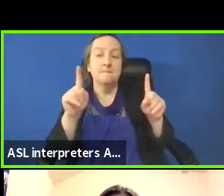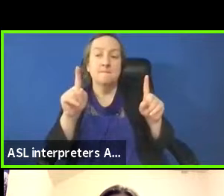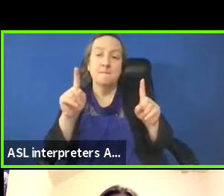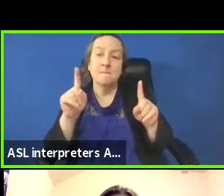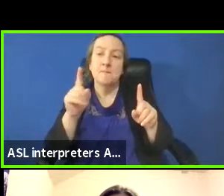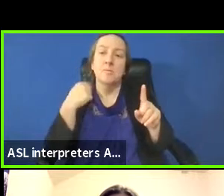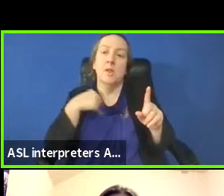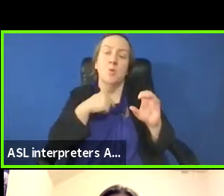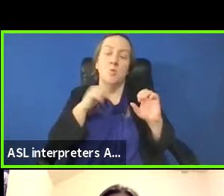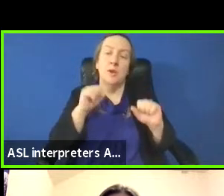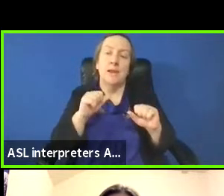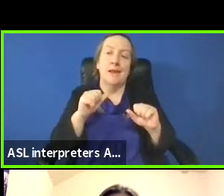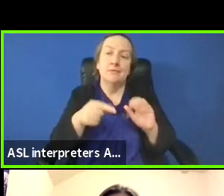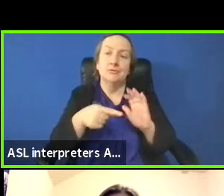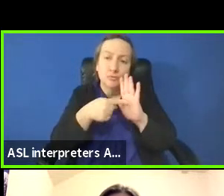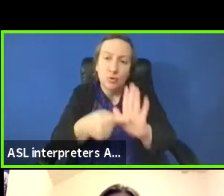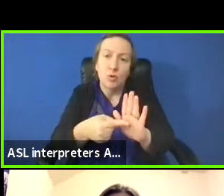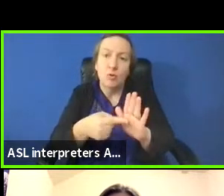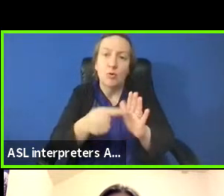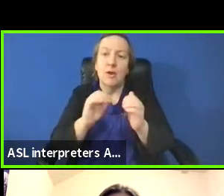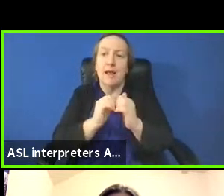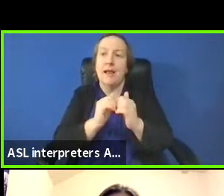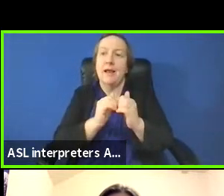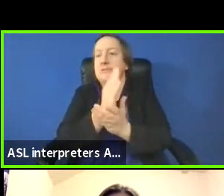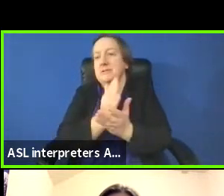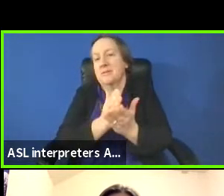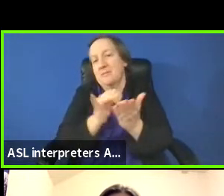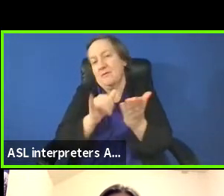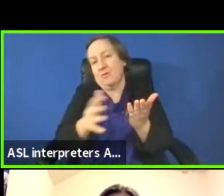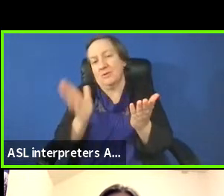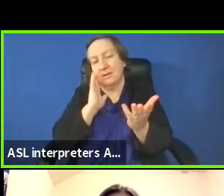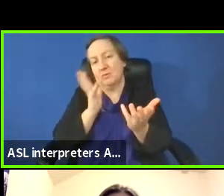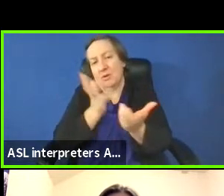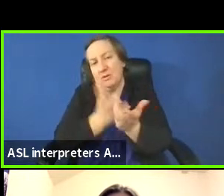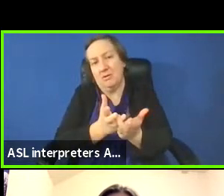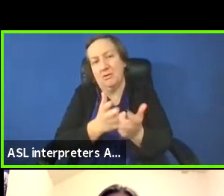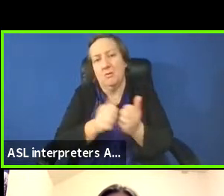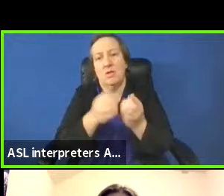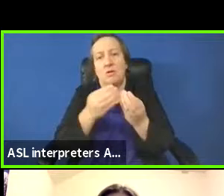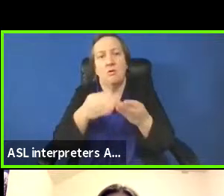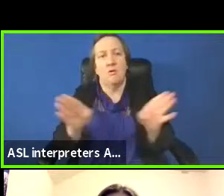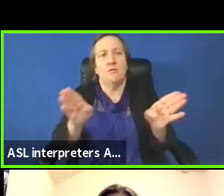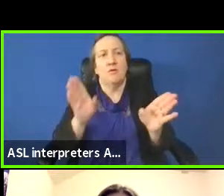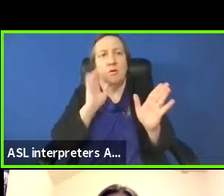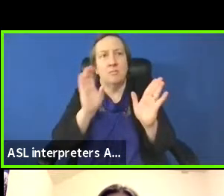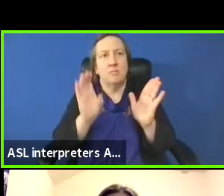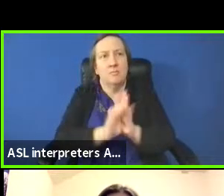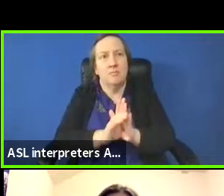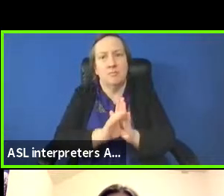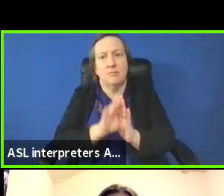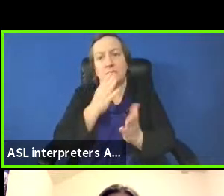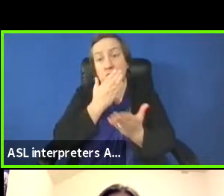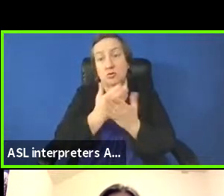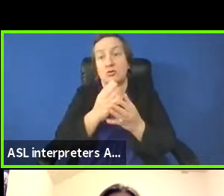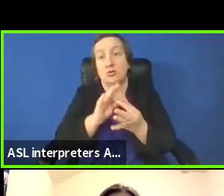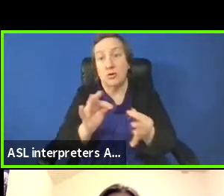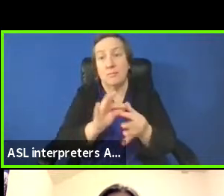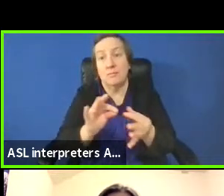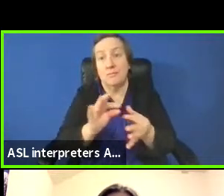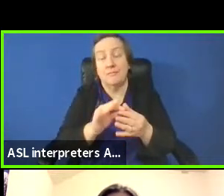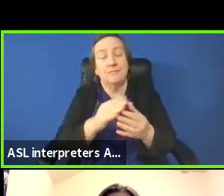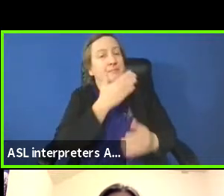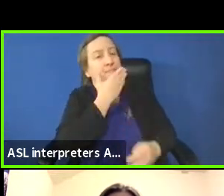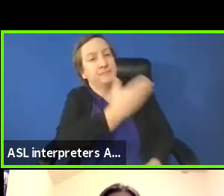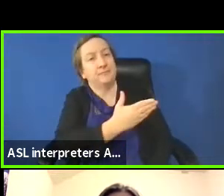we can lay that out for how some of these things will fit into the overall picture. So it's a good comment. Thank